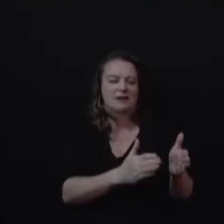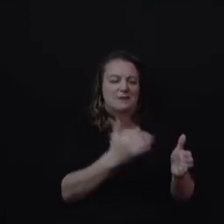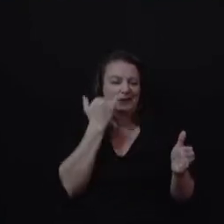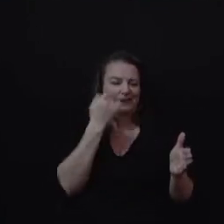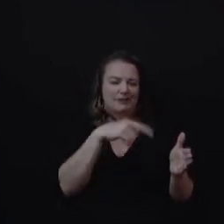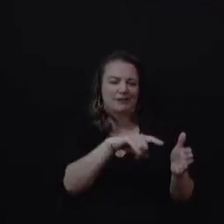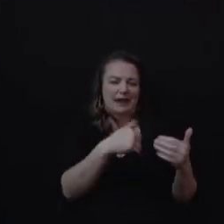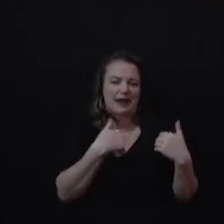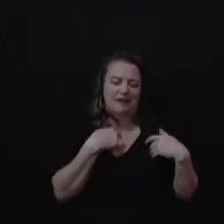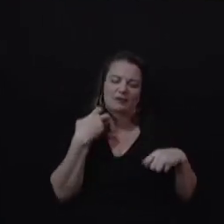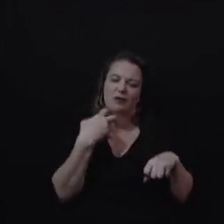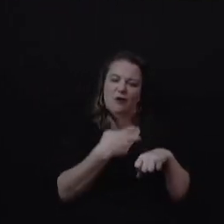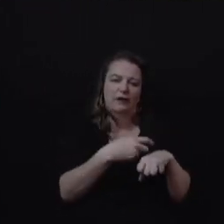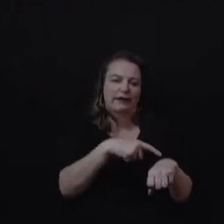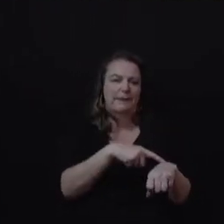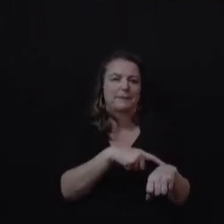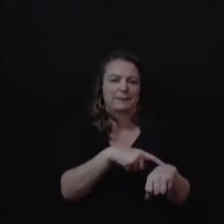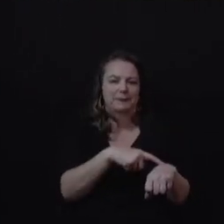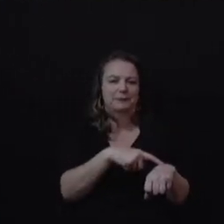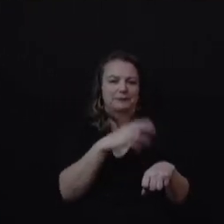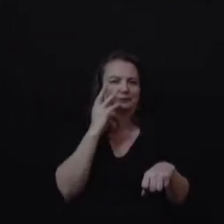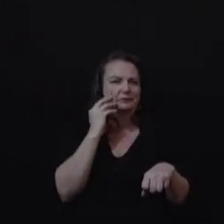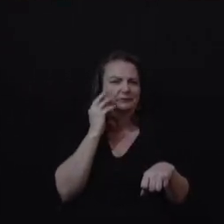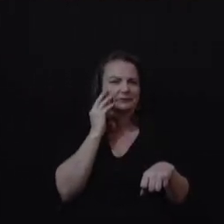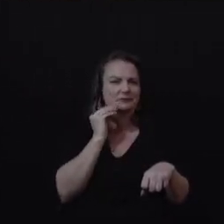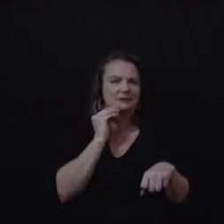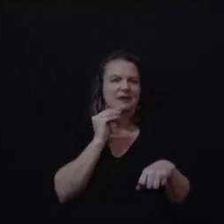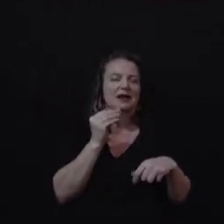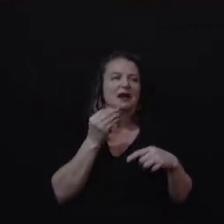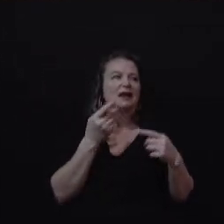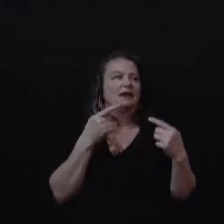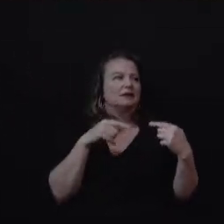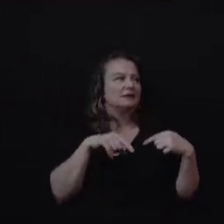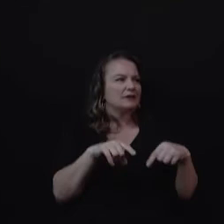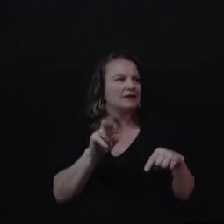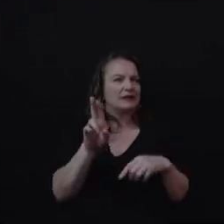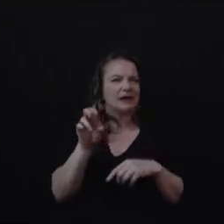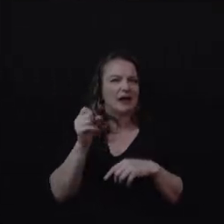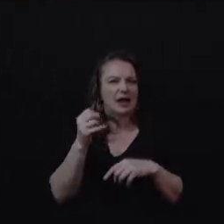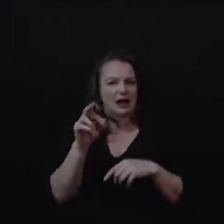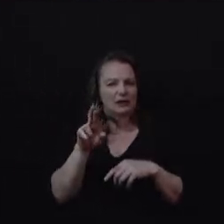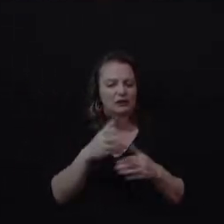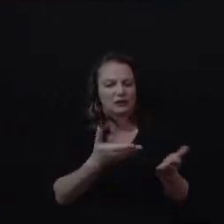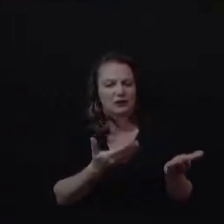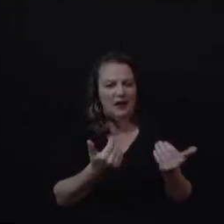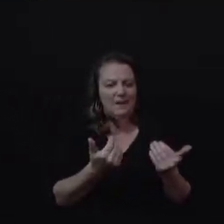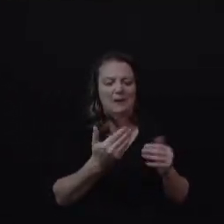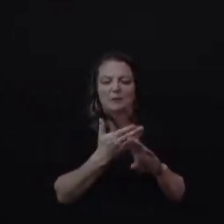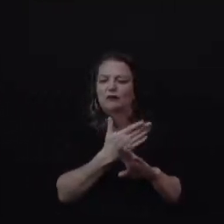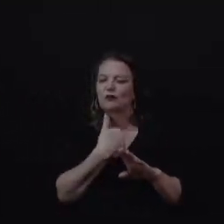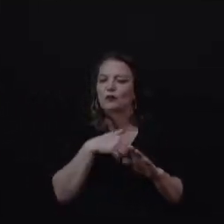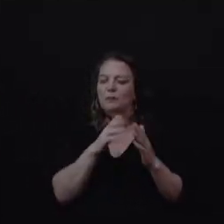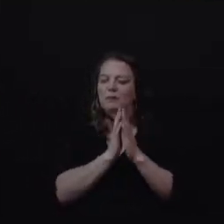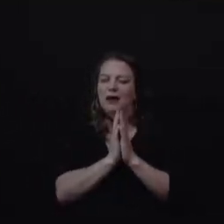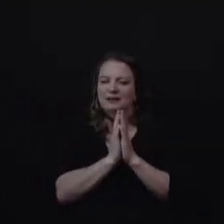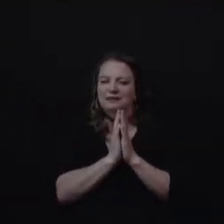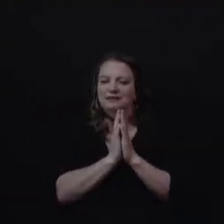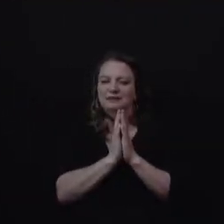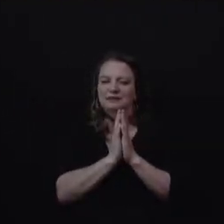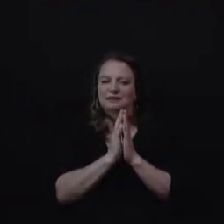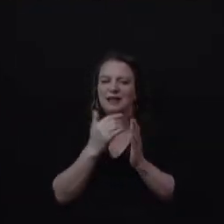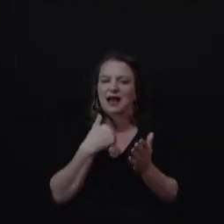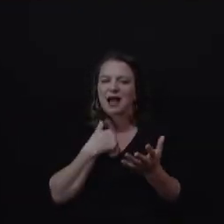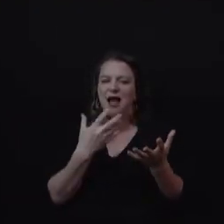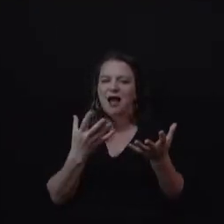tough time in their lives. And so as our ushers are coming, and before we pray, I want